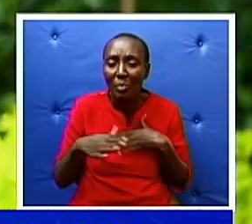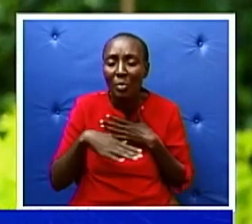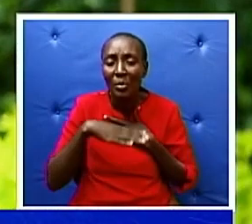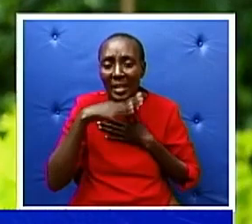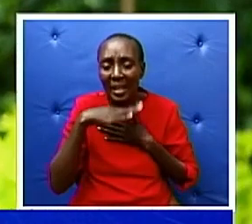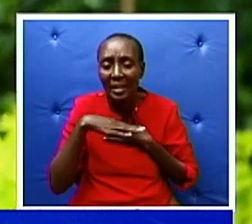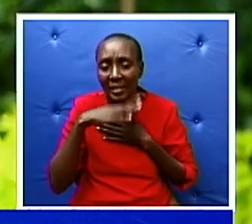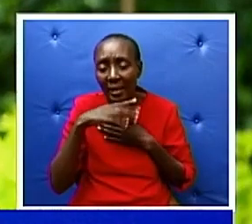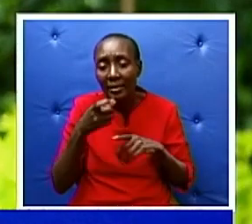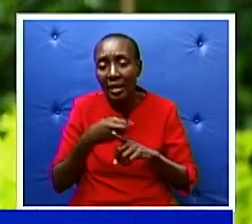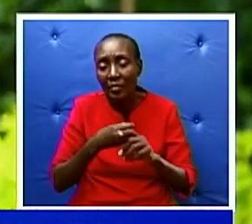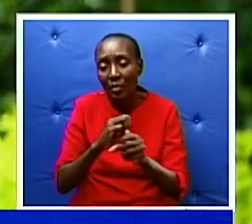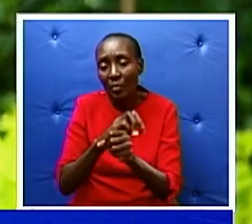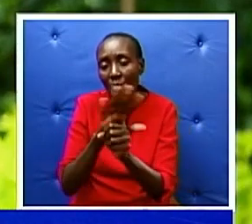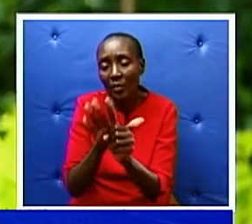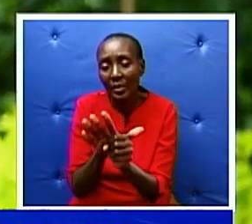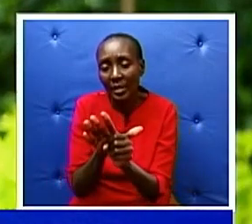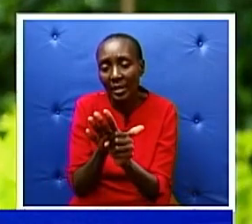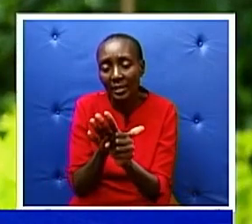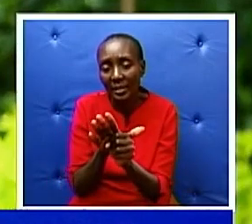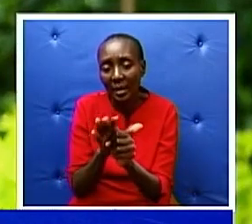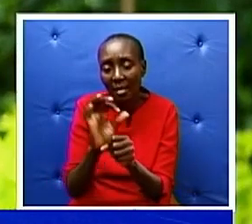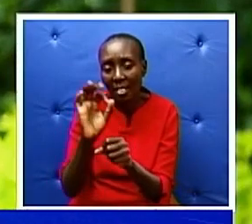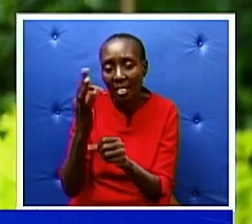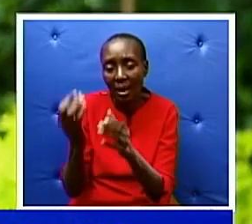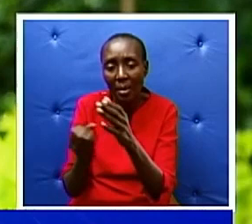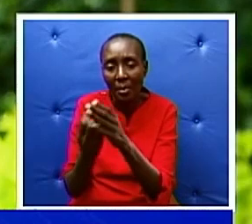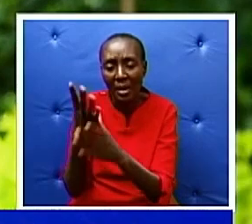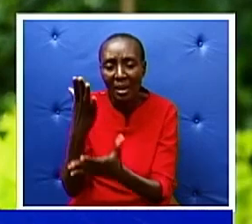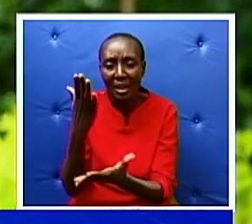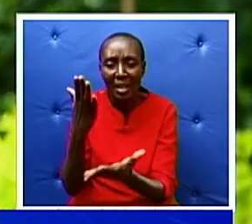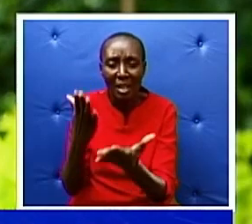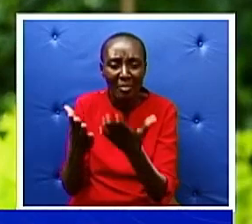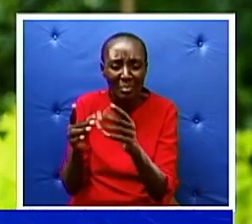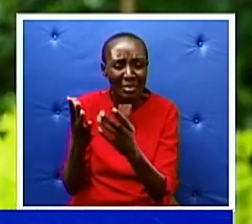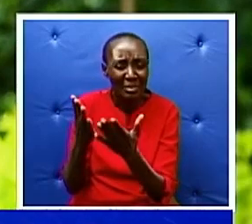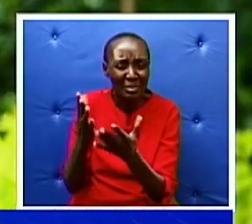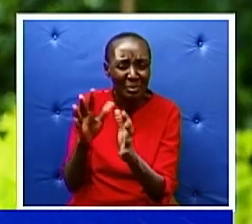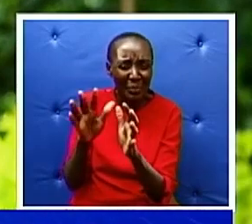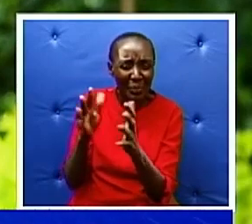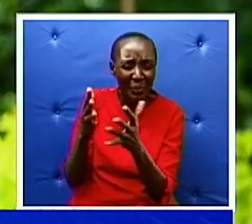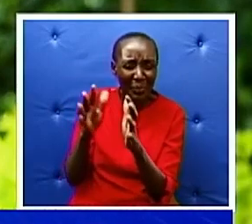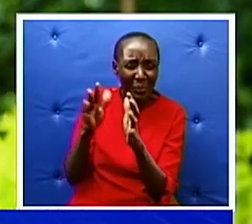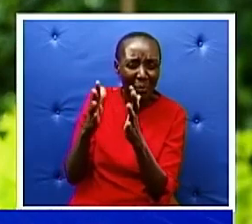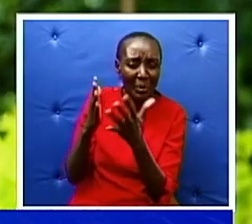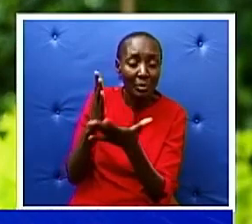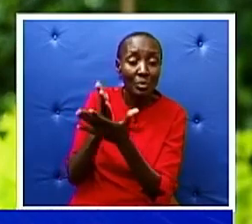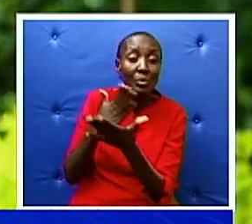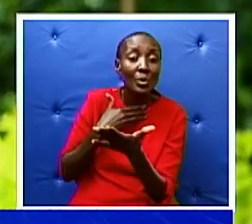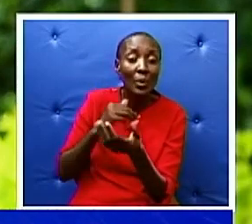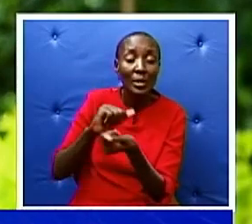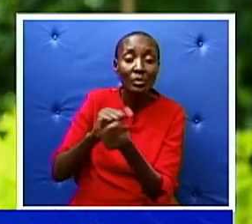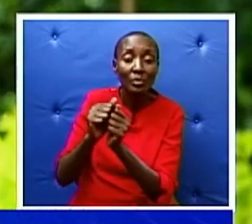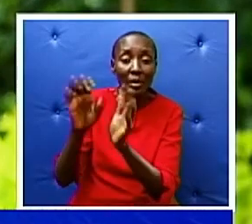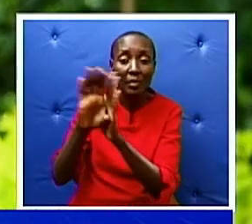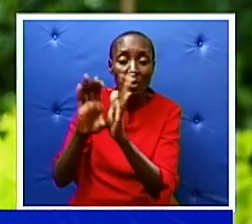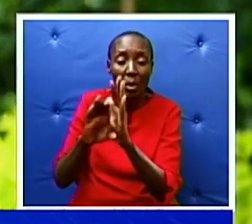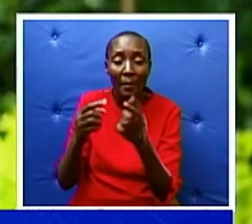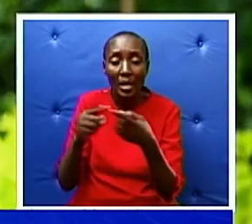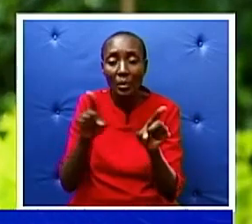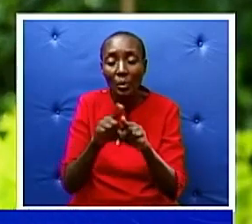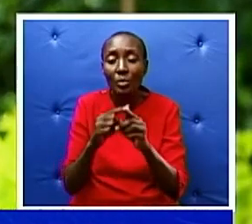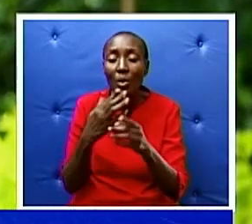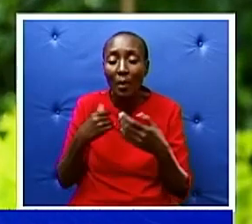the COVID-19 third wave. So is there like a moral dilemma? You want to amend the constitution, but again, you want people to get